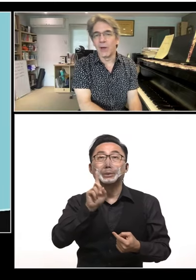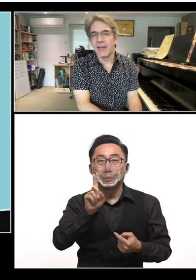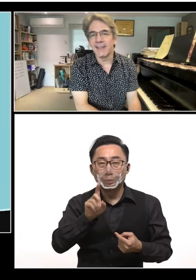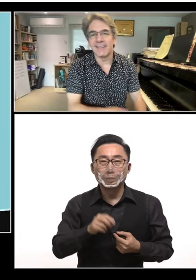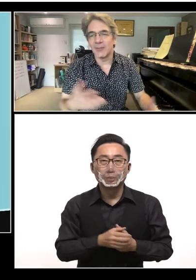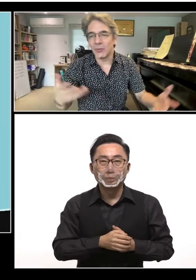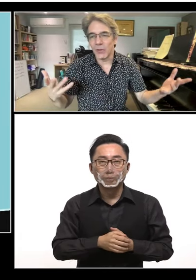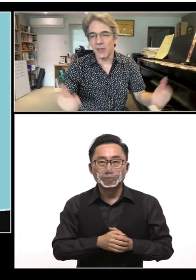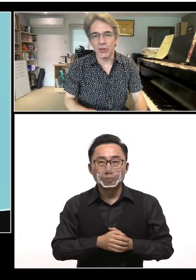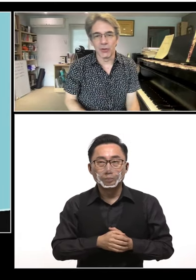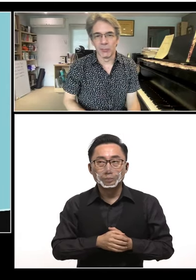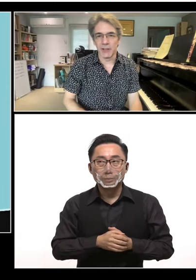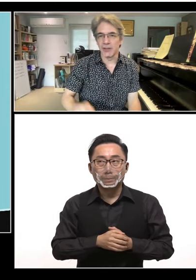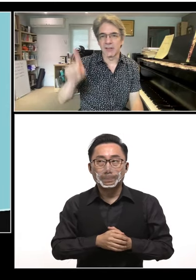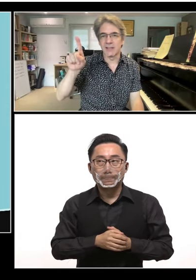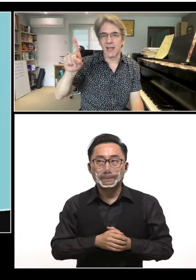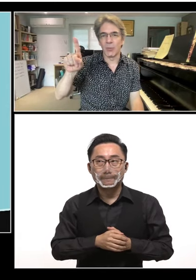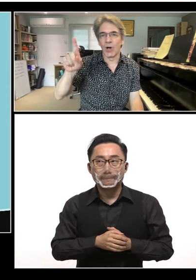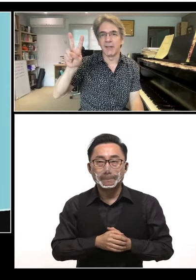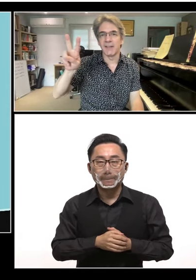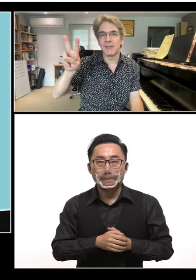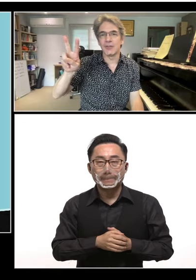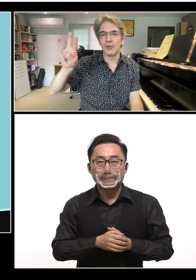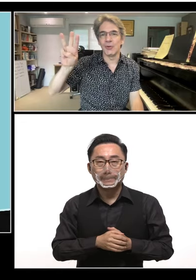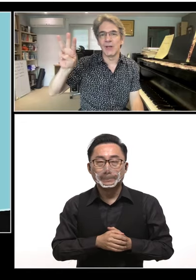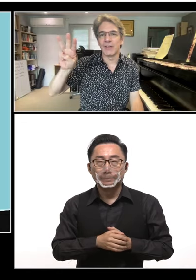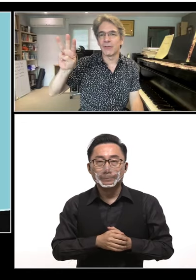the way we would normally just say